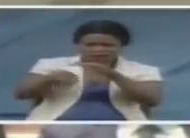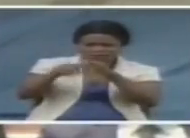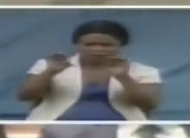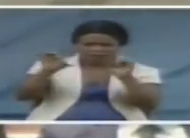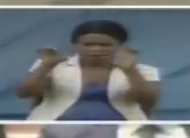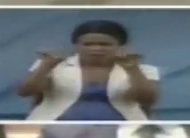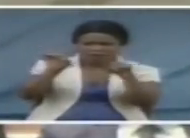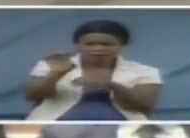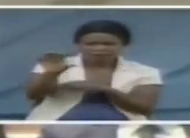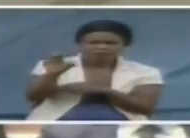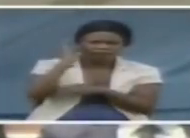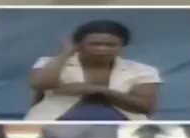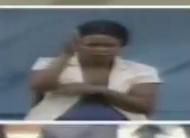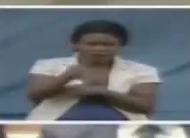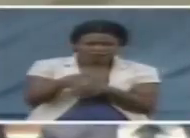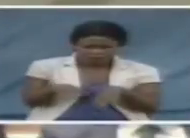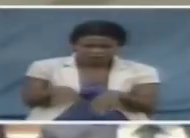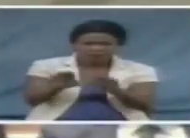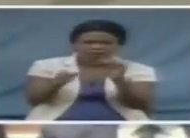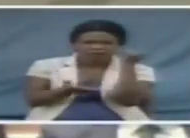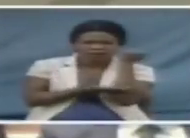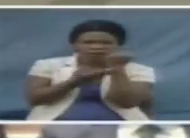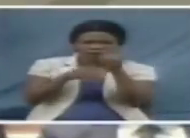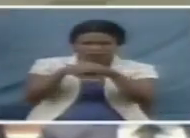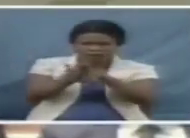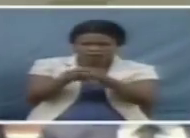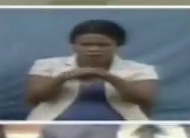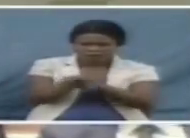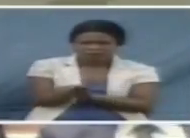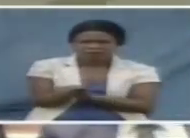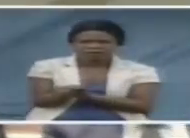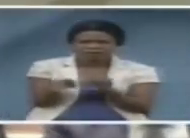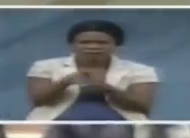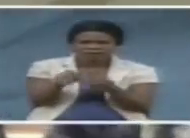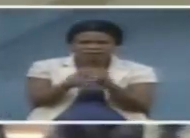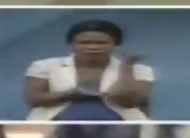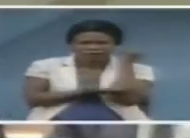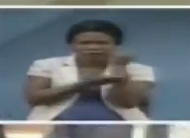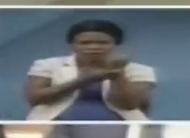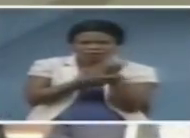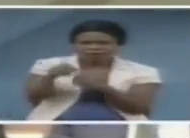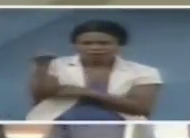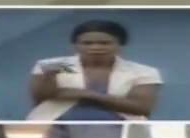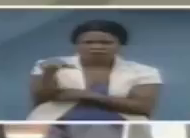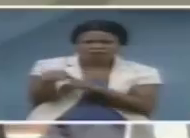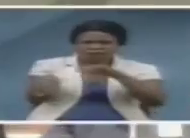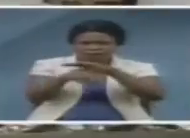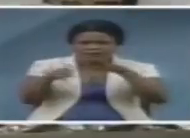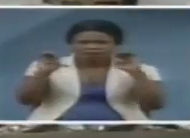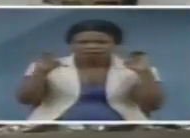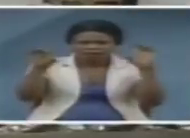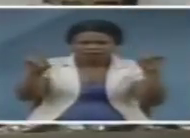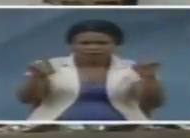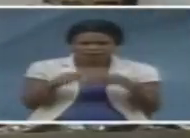2018, the focus in primary education subsector will be to continue increasing access to and